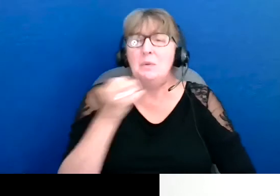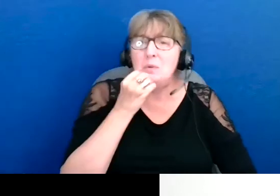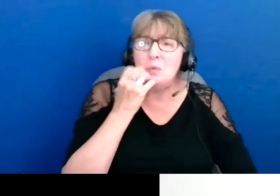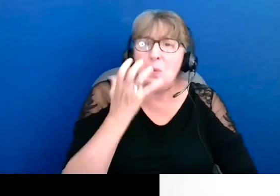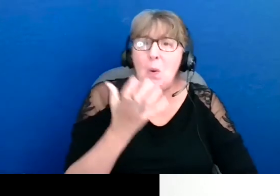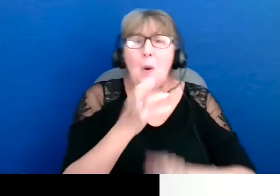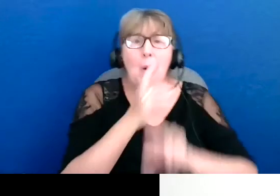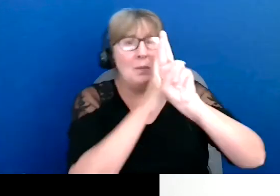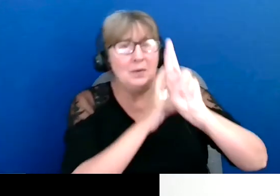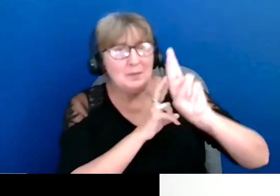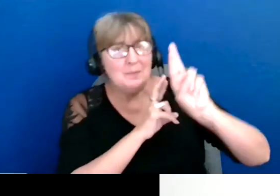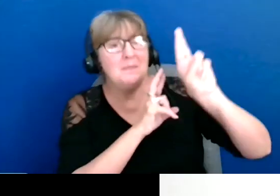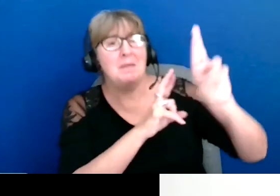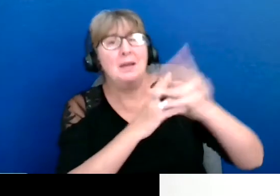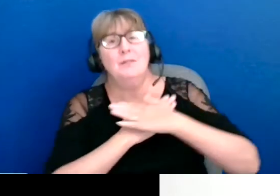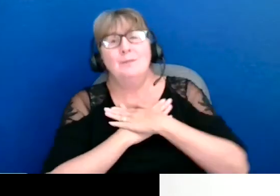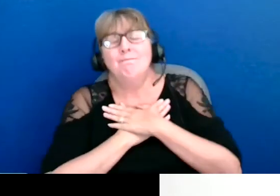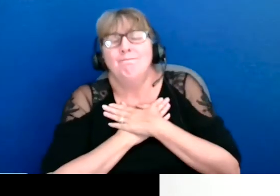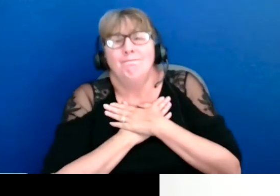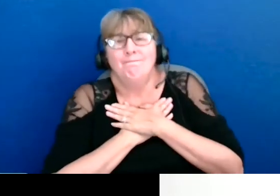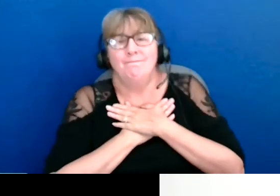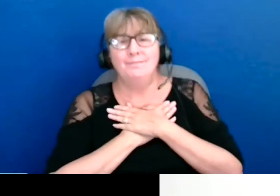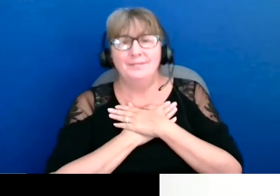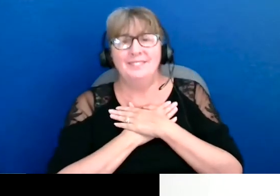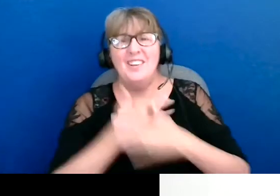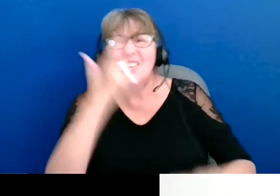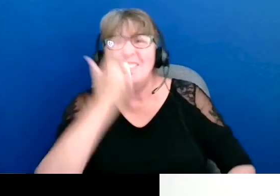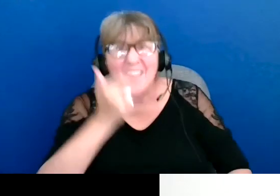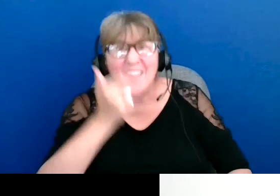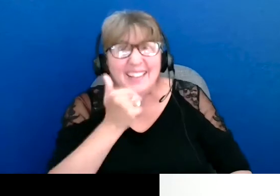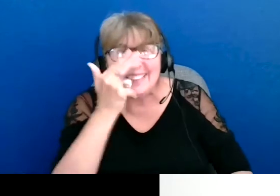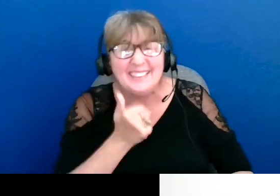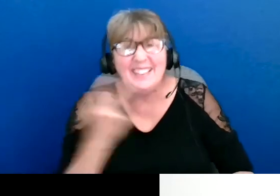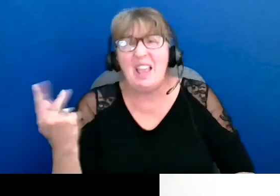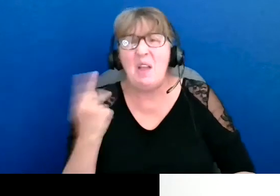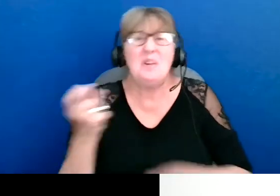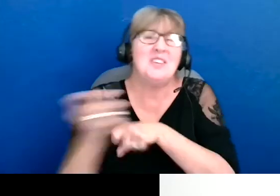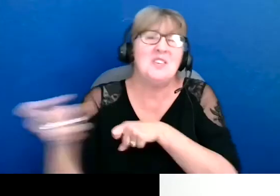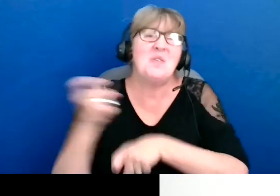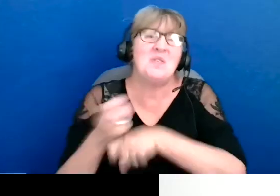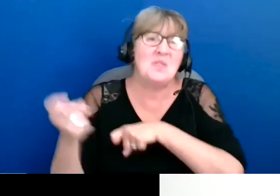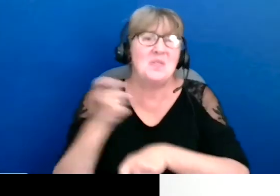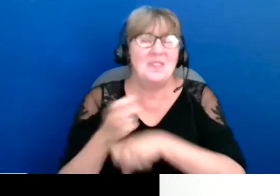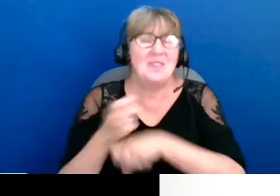respectful and had an amazing sense of humor, so we joked a lot.